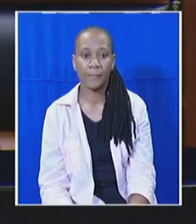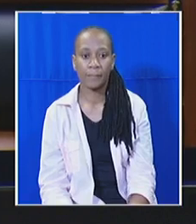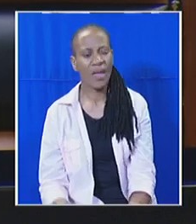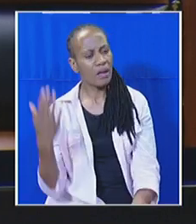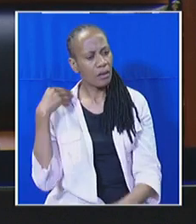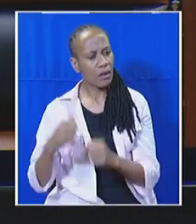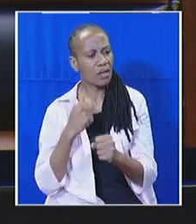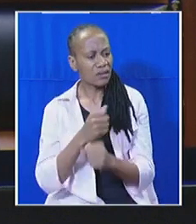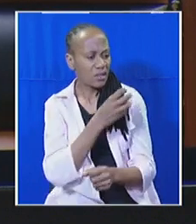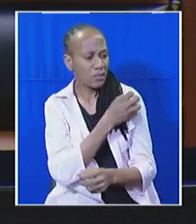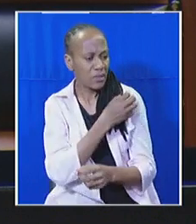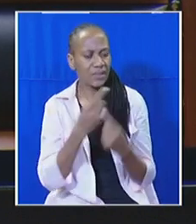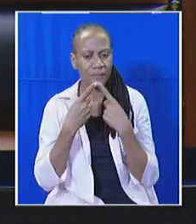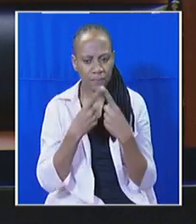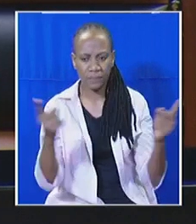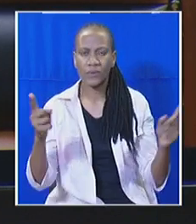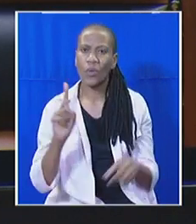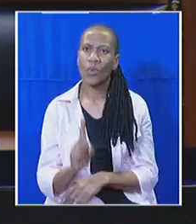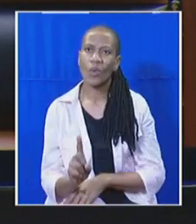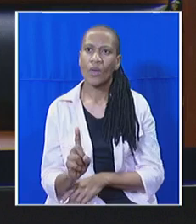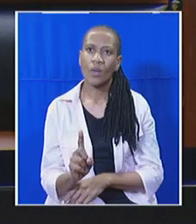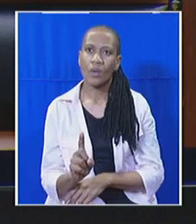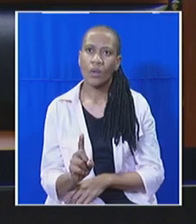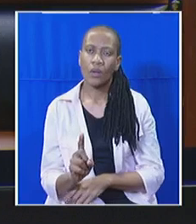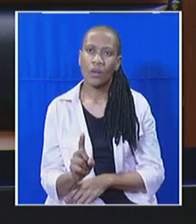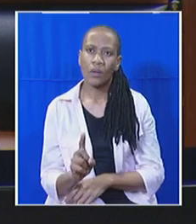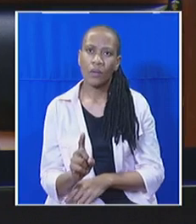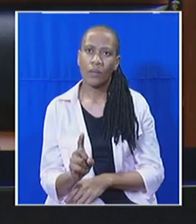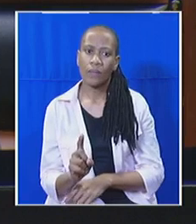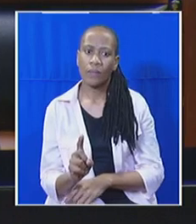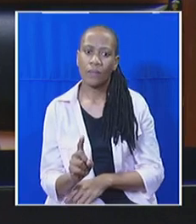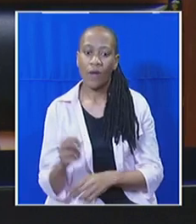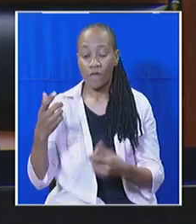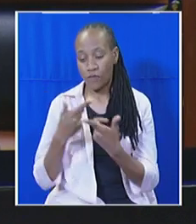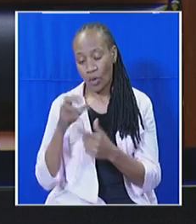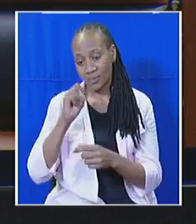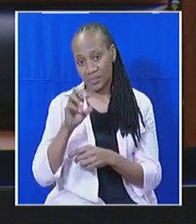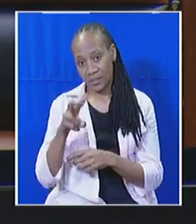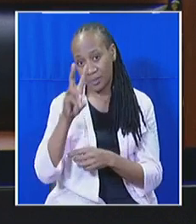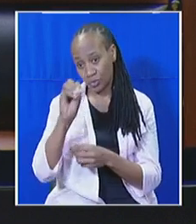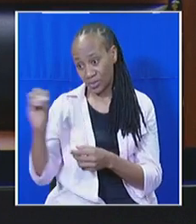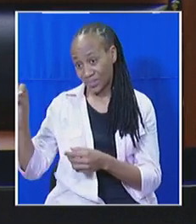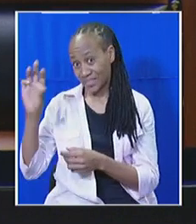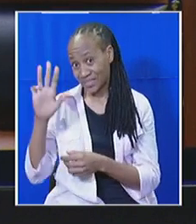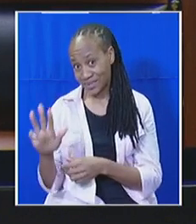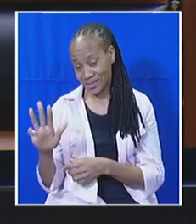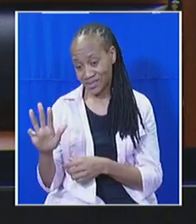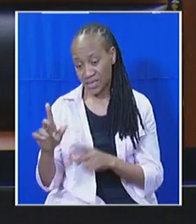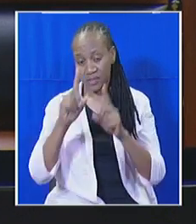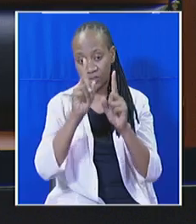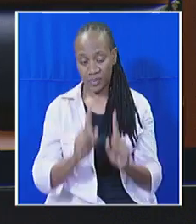last year the Minister indicated in a parliamentary reply that since September 2009, the